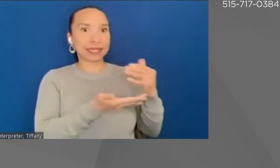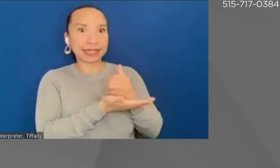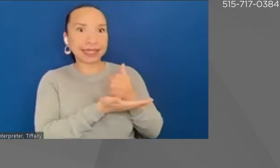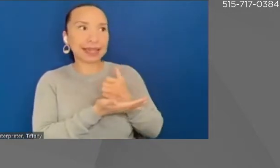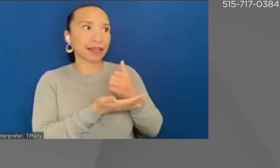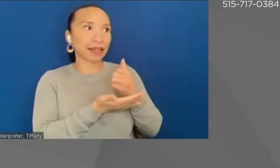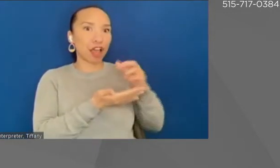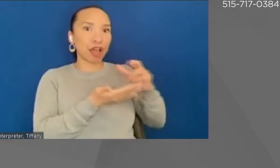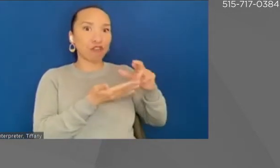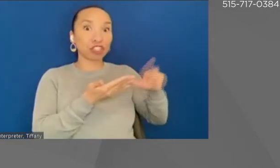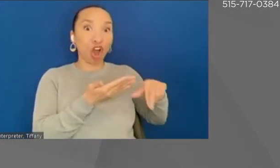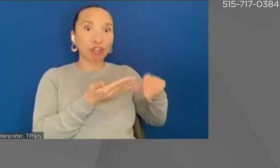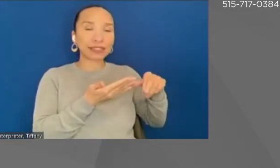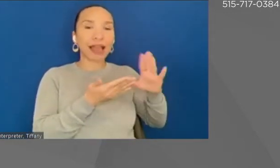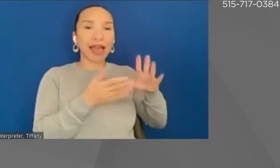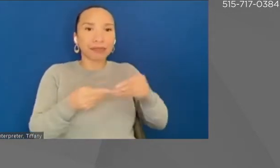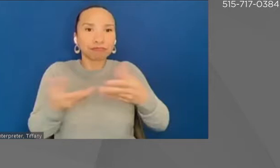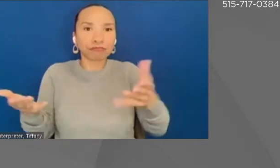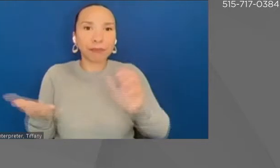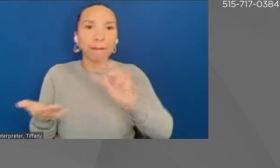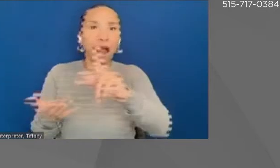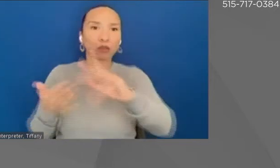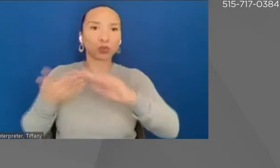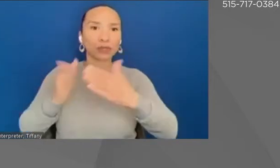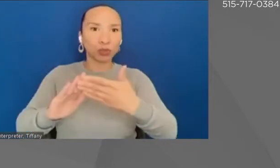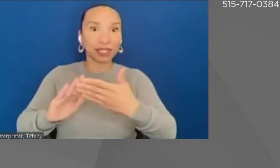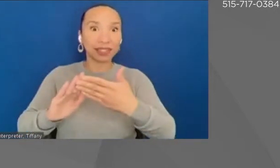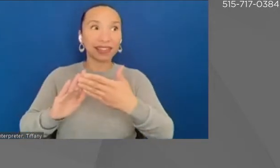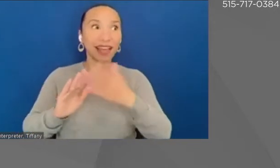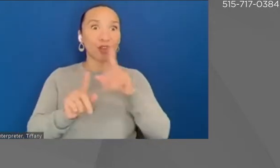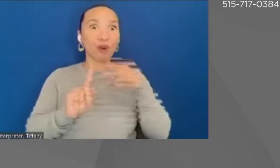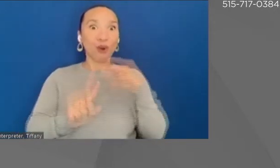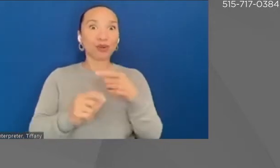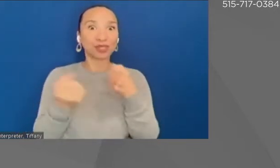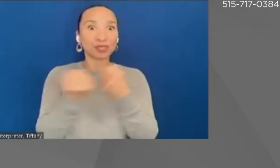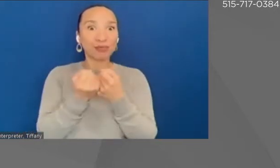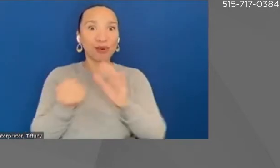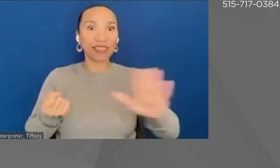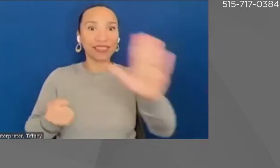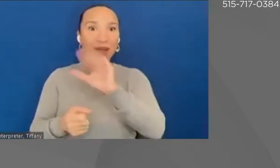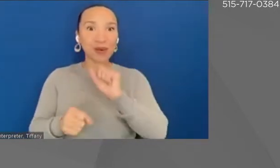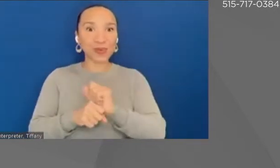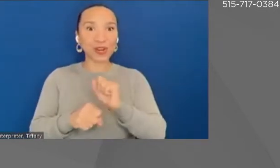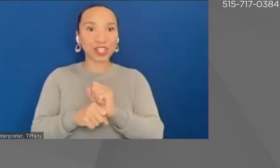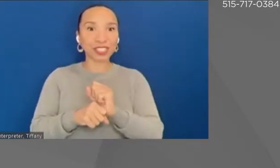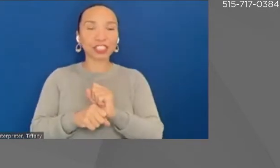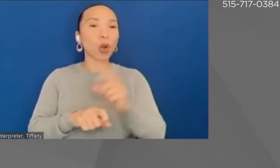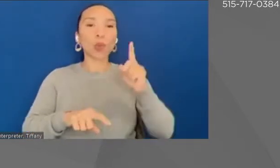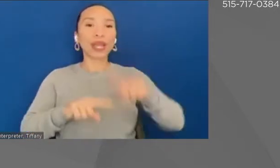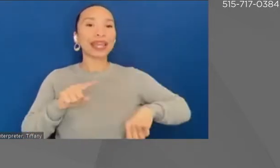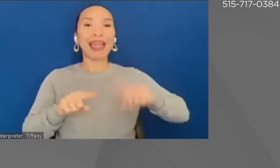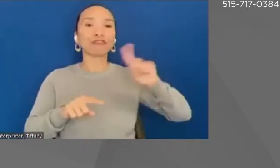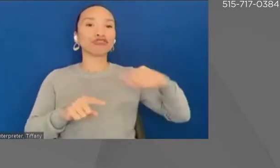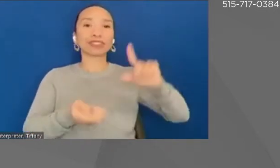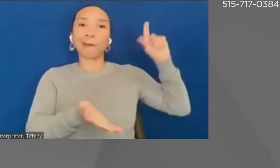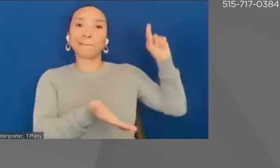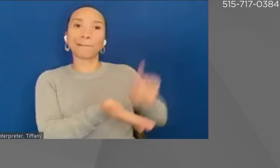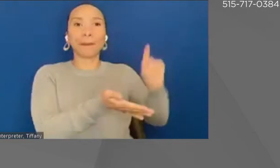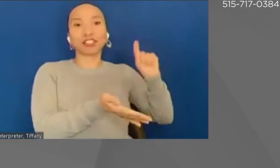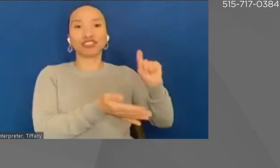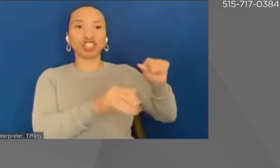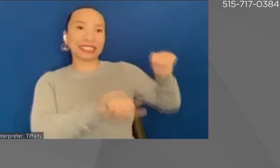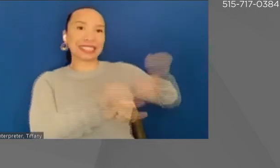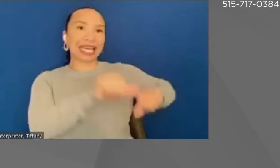have partnered with us, because we're doing it to support their work. And so we need to make sure that we don't just publish a paper in the scientific literature, that we get